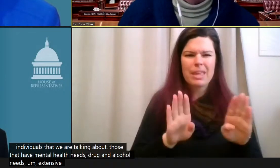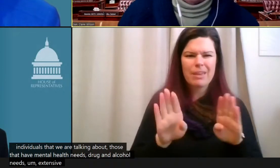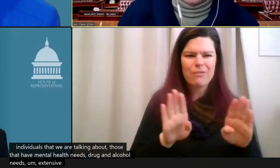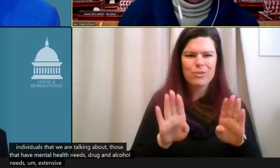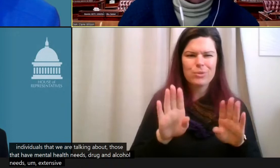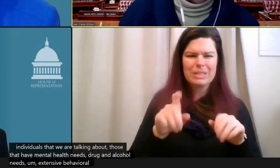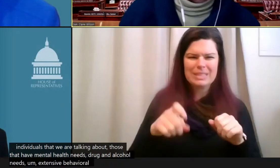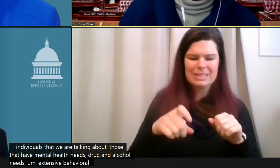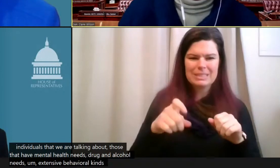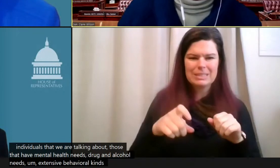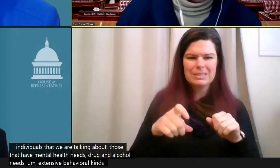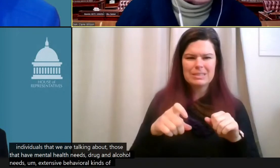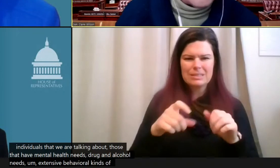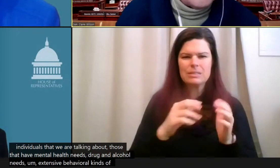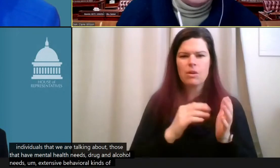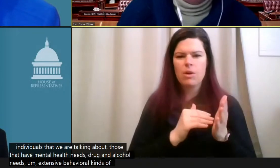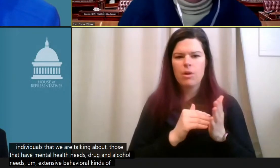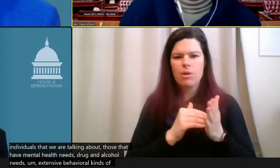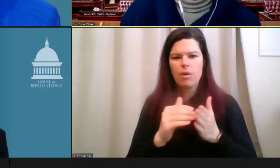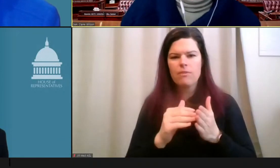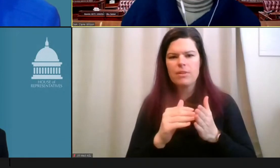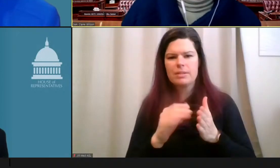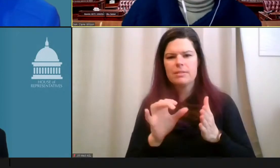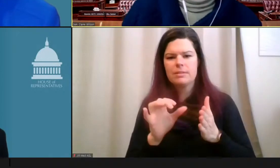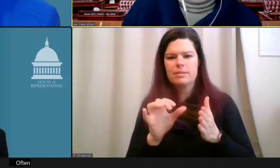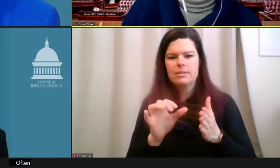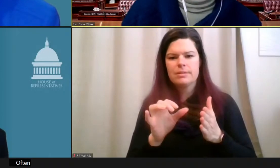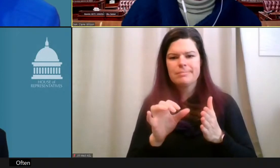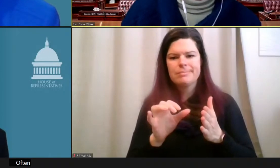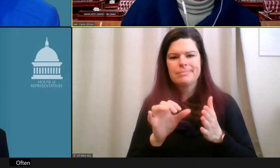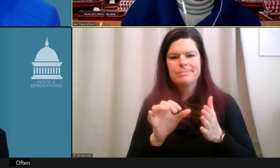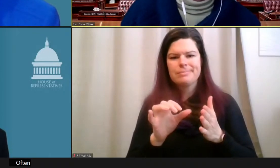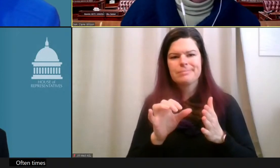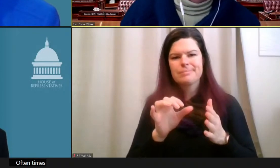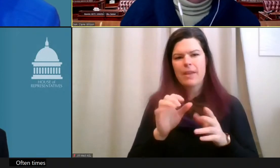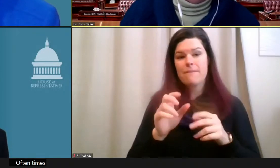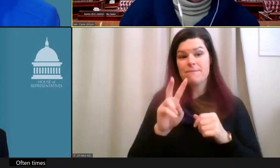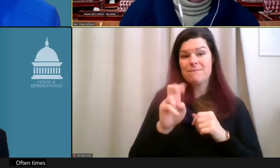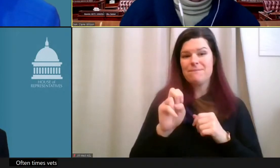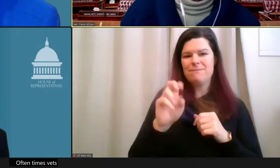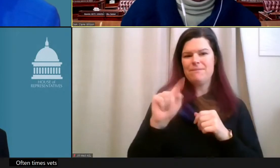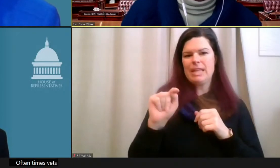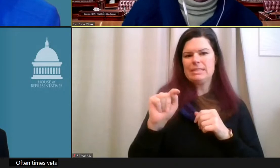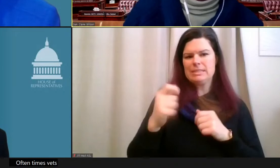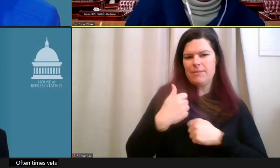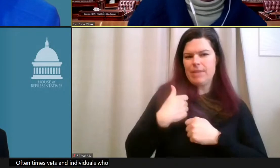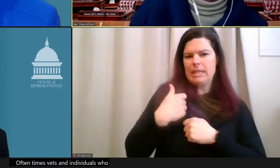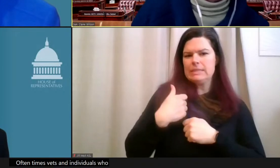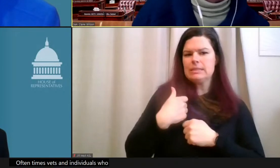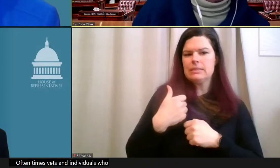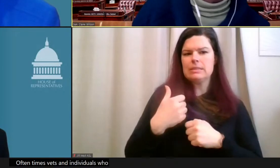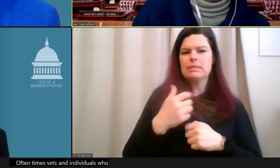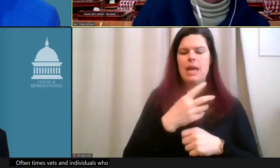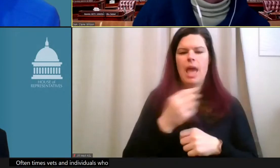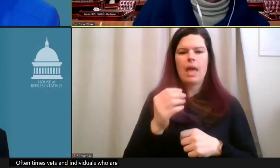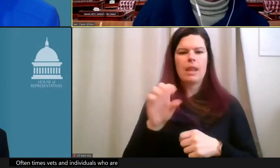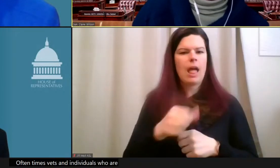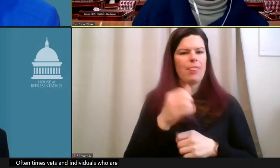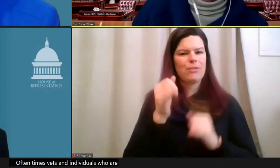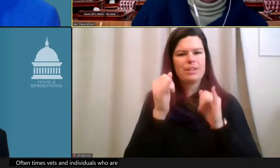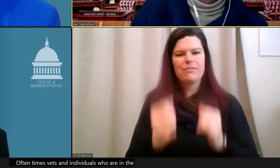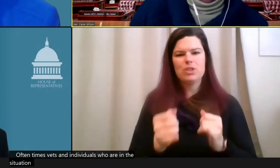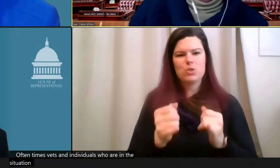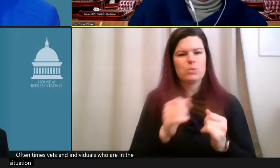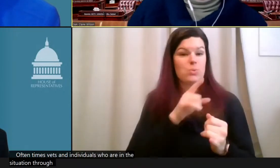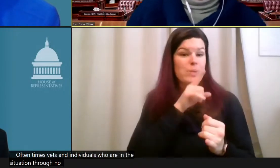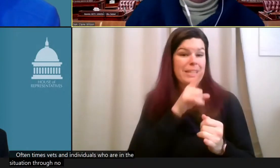supports, oftentimes vets, and individuals who are in this situation through no fault of their own.